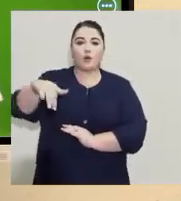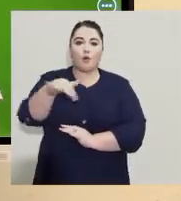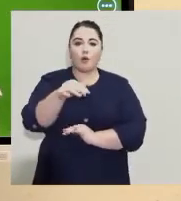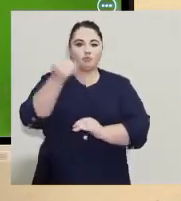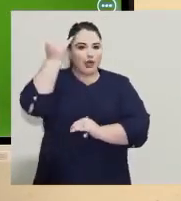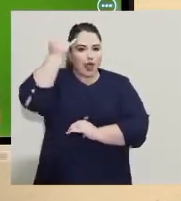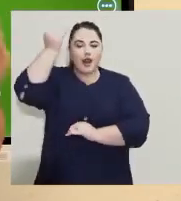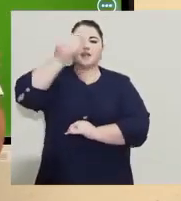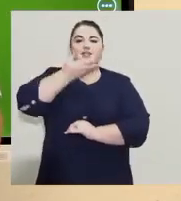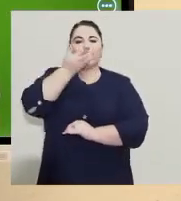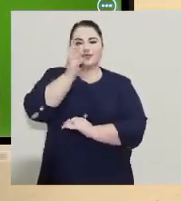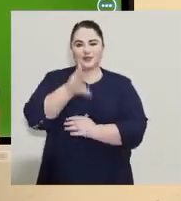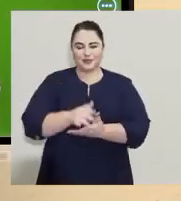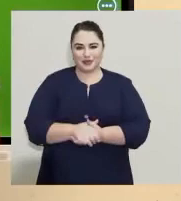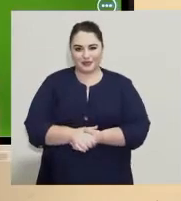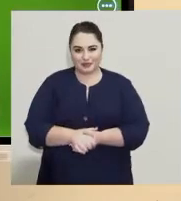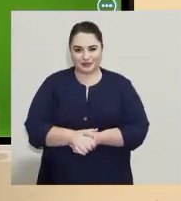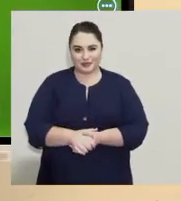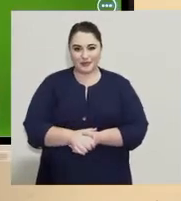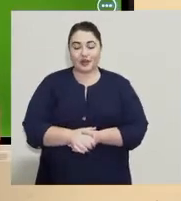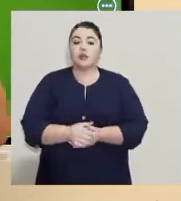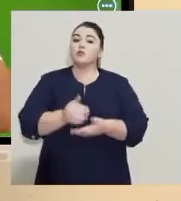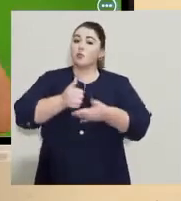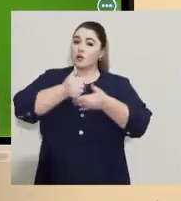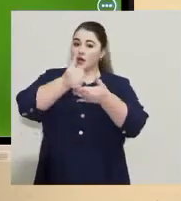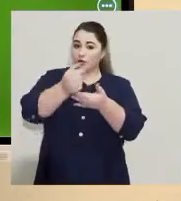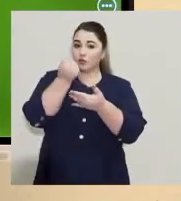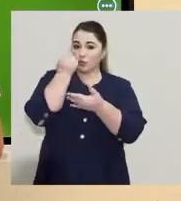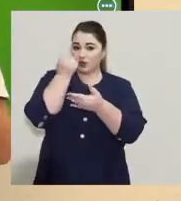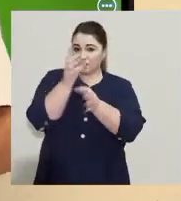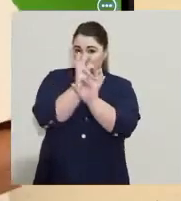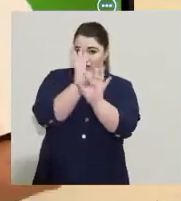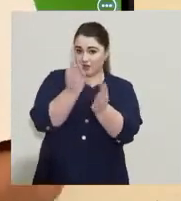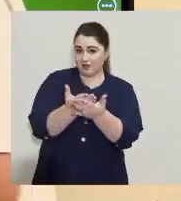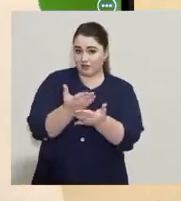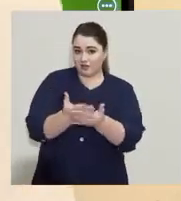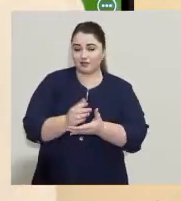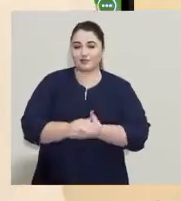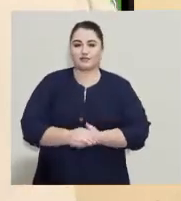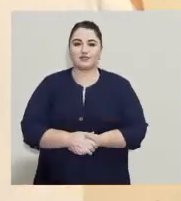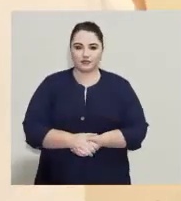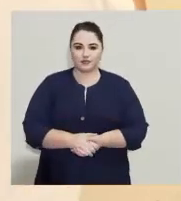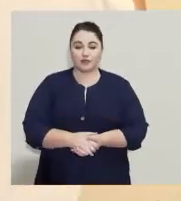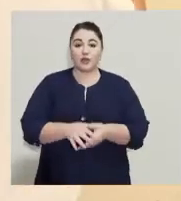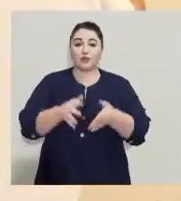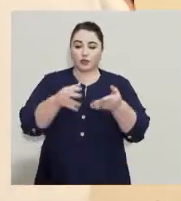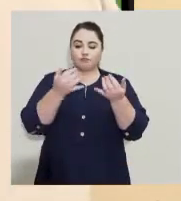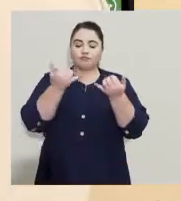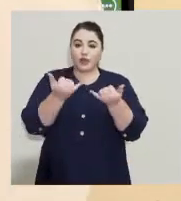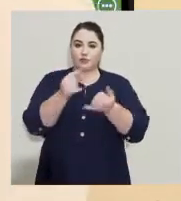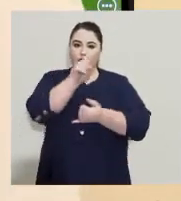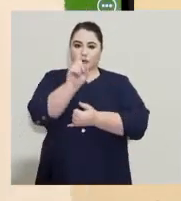answer all these concepts that we've referred to that you can understand it better.